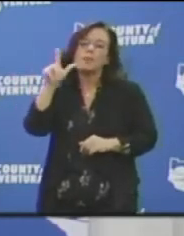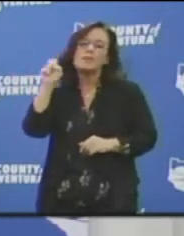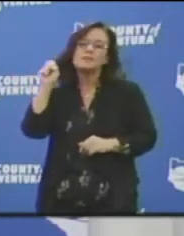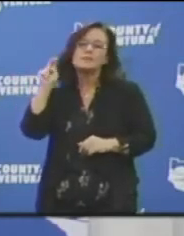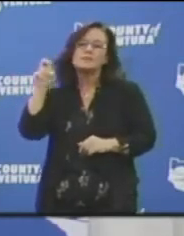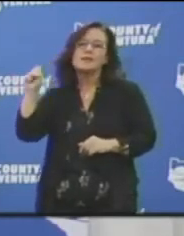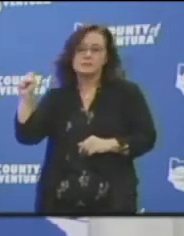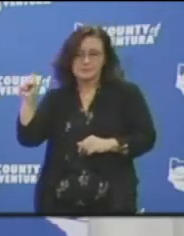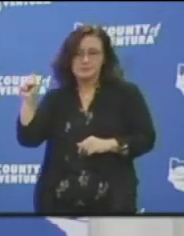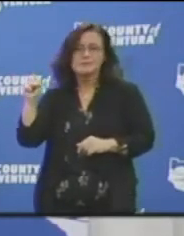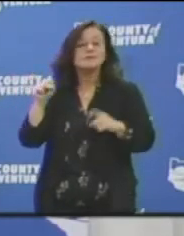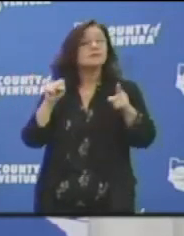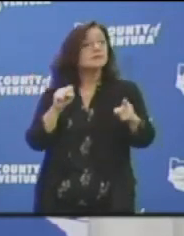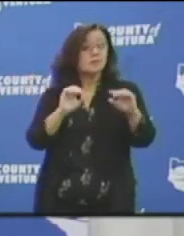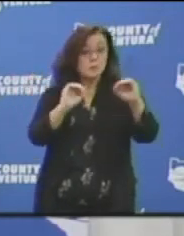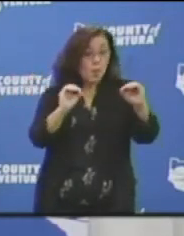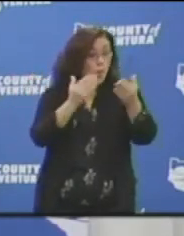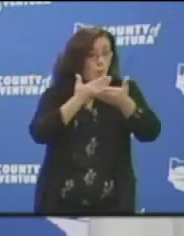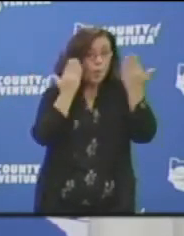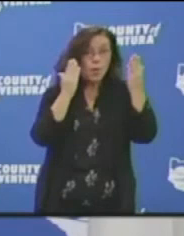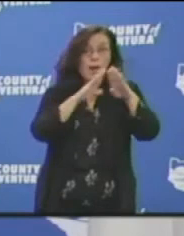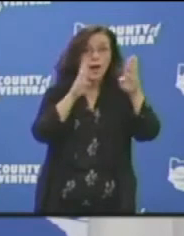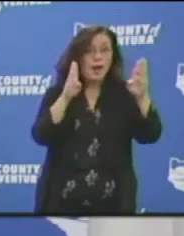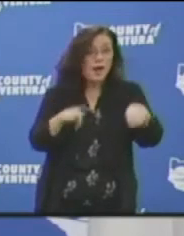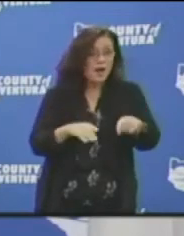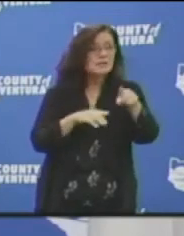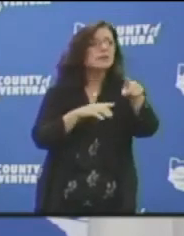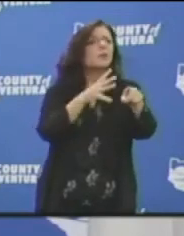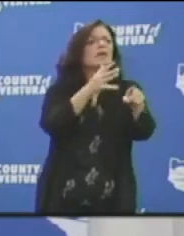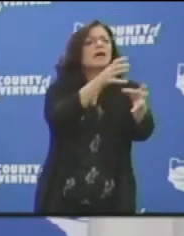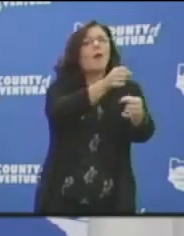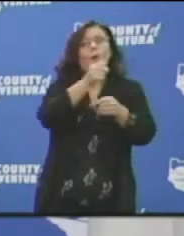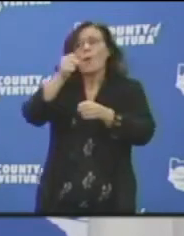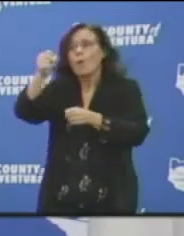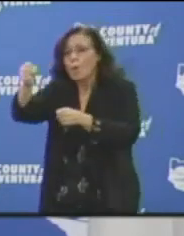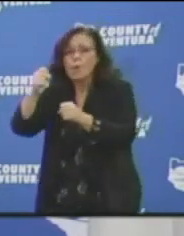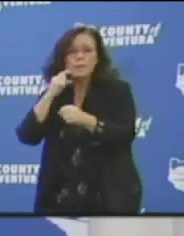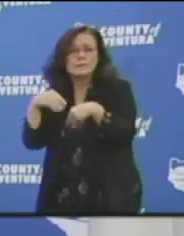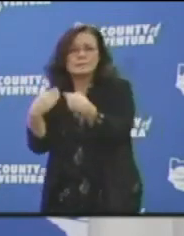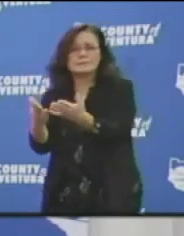in shelter than I think we ever have in the history of our county.